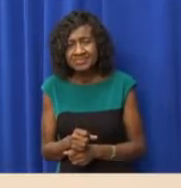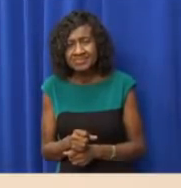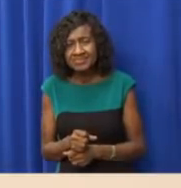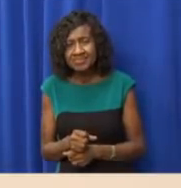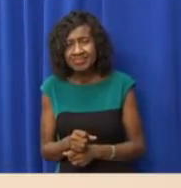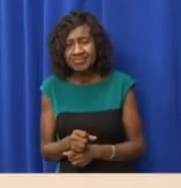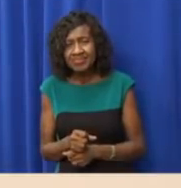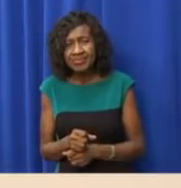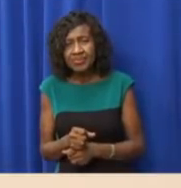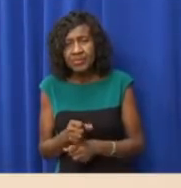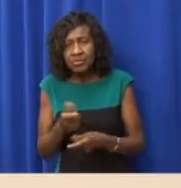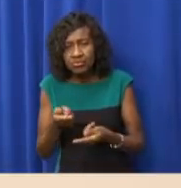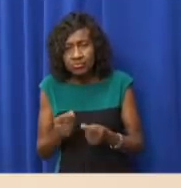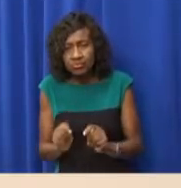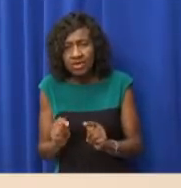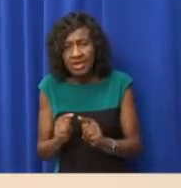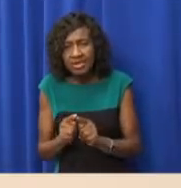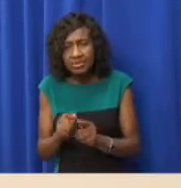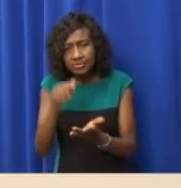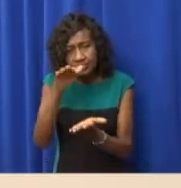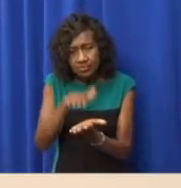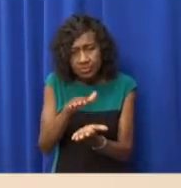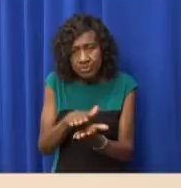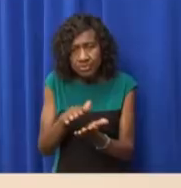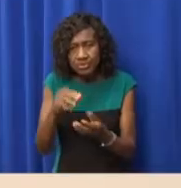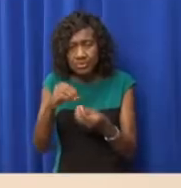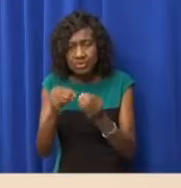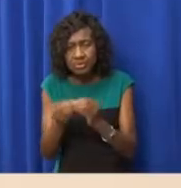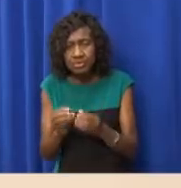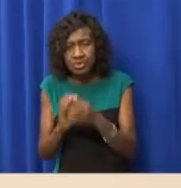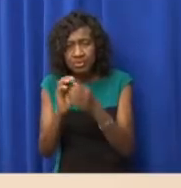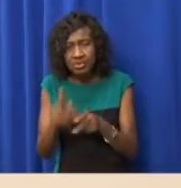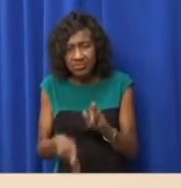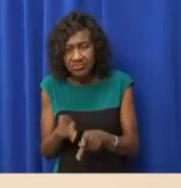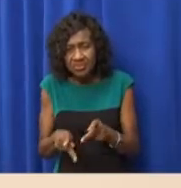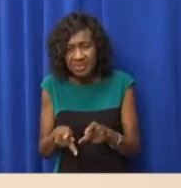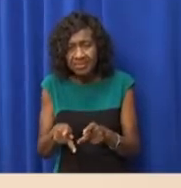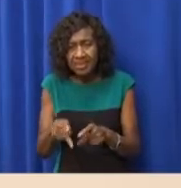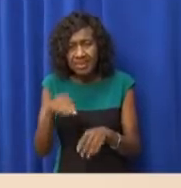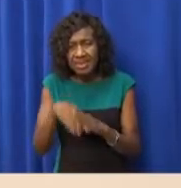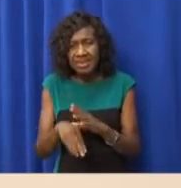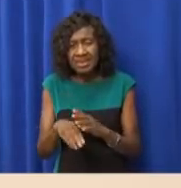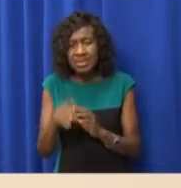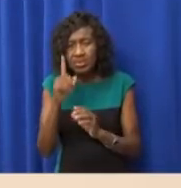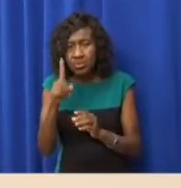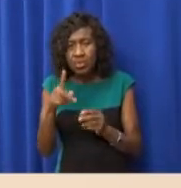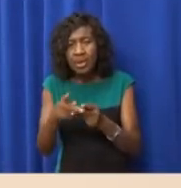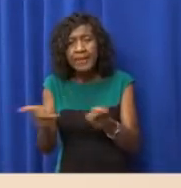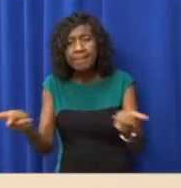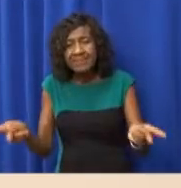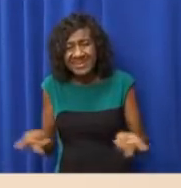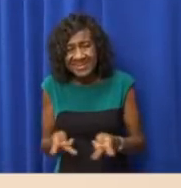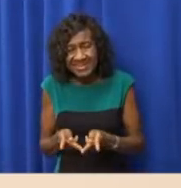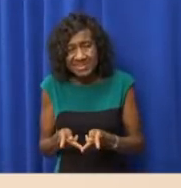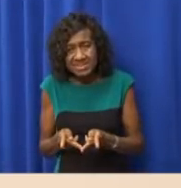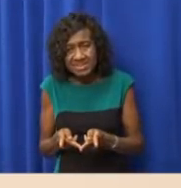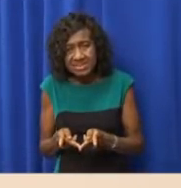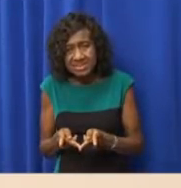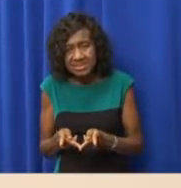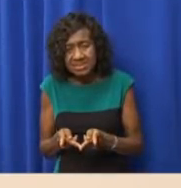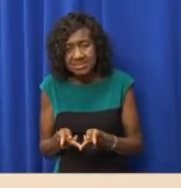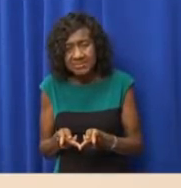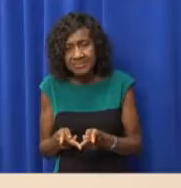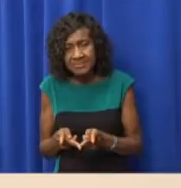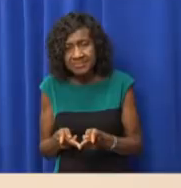Never. It is to try to reduce the number of people who can potentially be in an establishment at any given